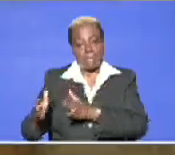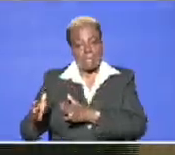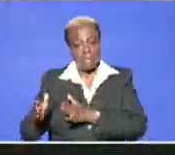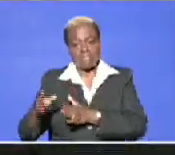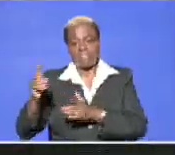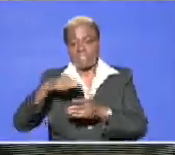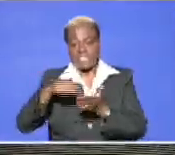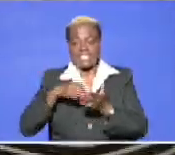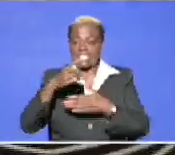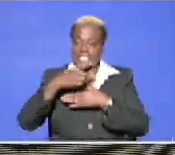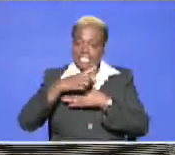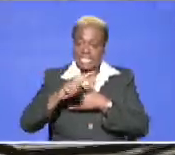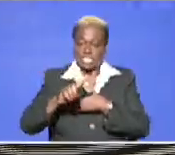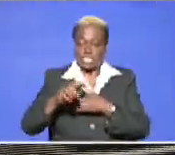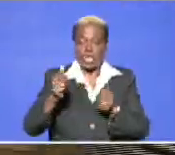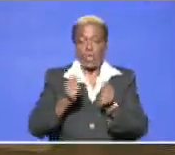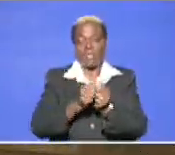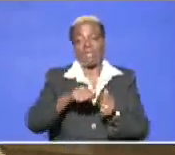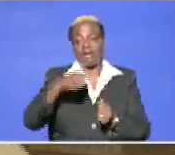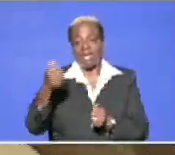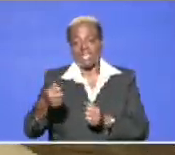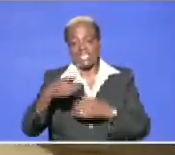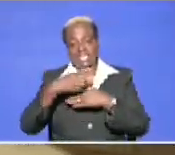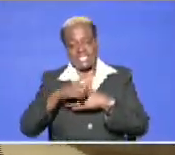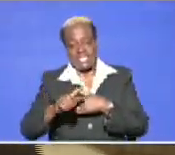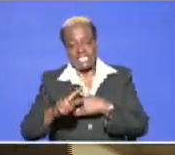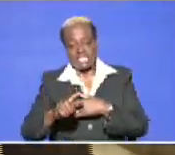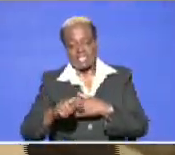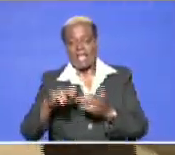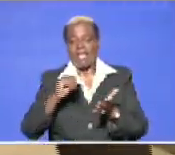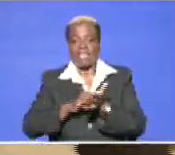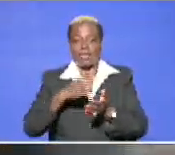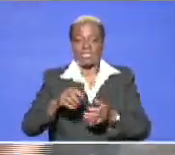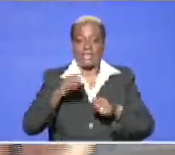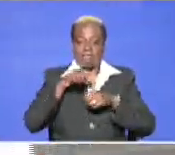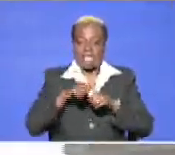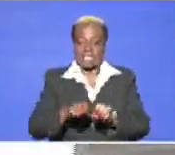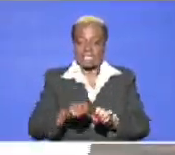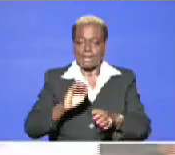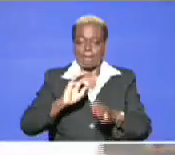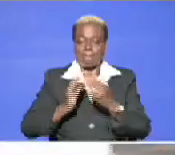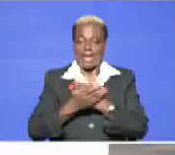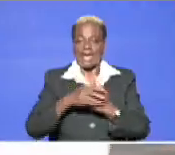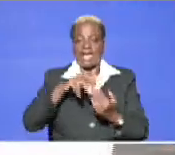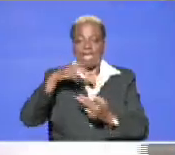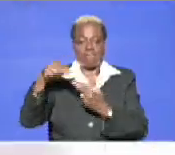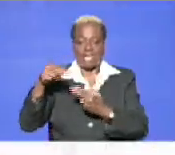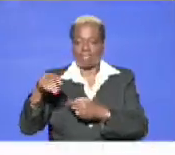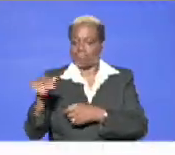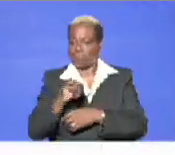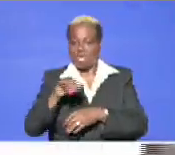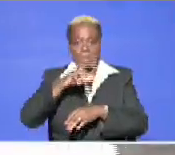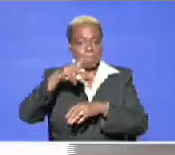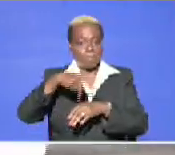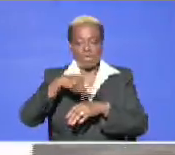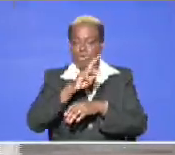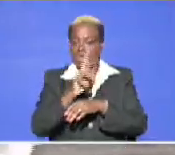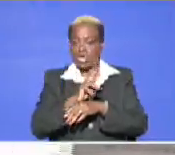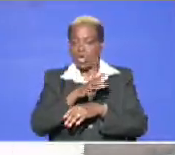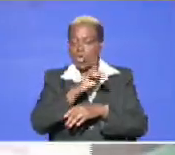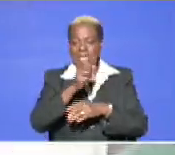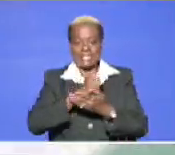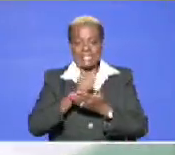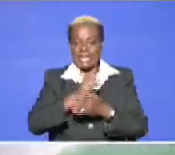impacted by hurricanes. So, for example, you look at Puerto Rico or you look at St. Martin, that were significantly impacted by Hurricanes Irma and